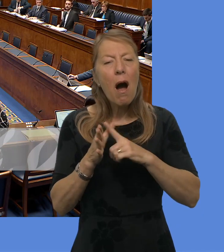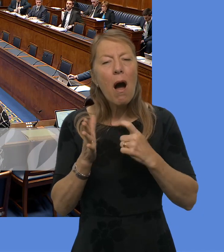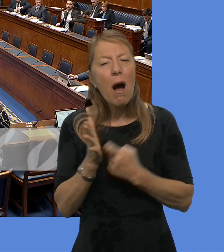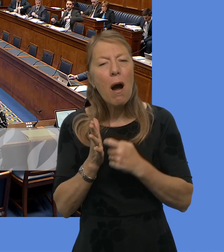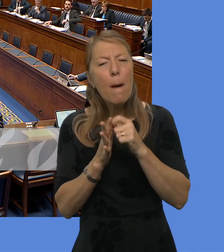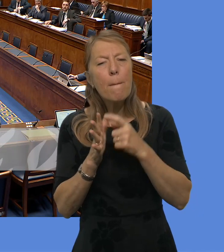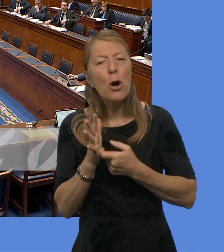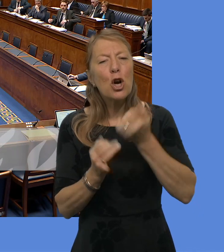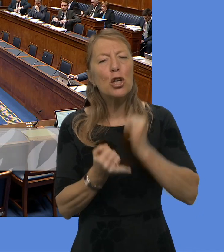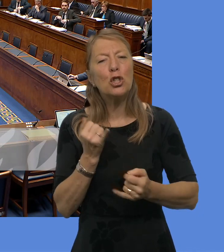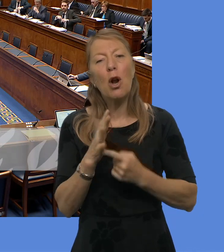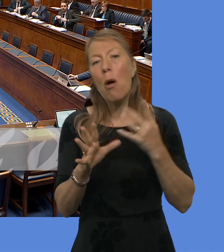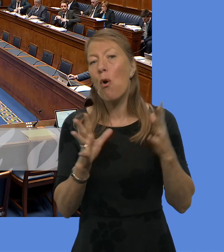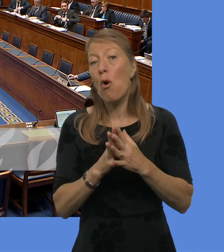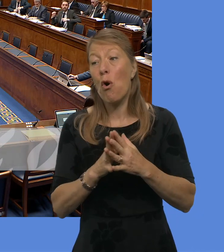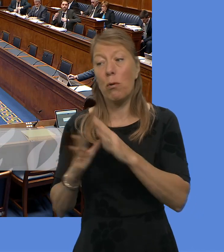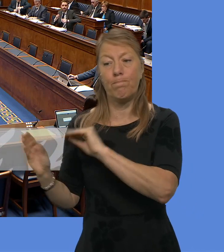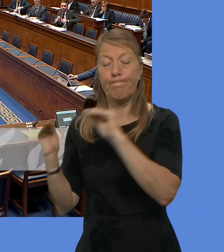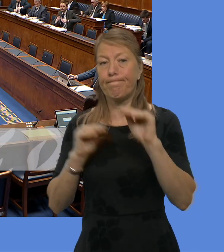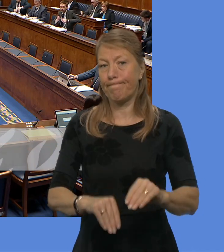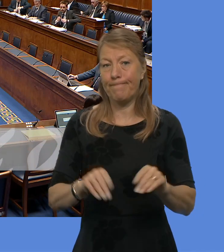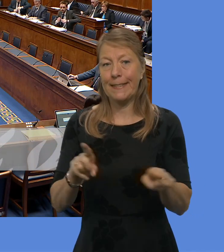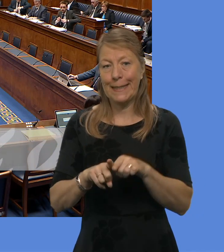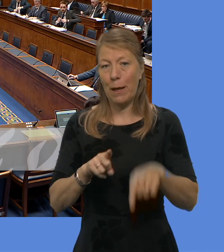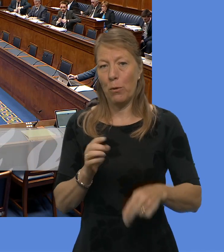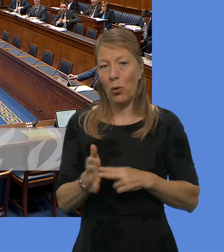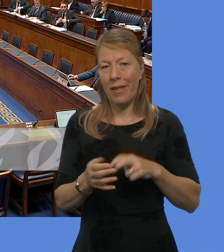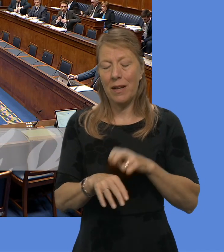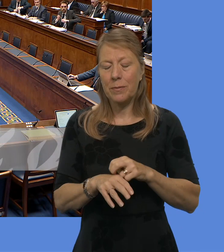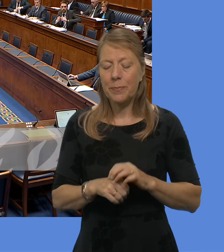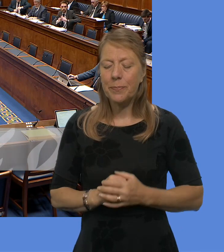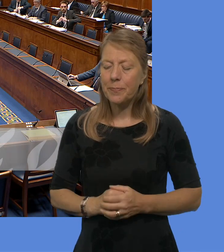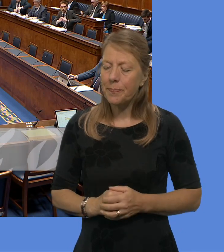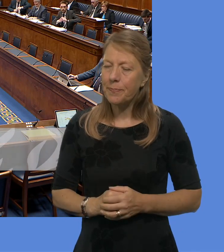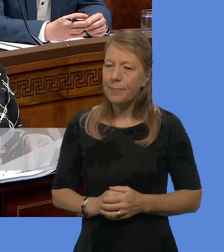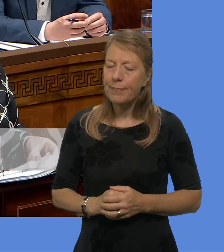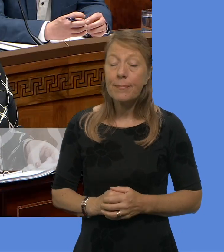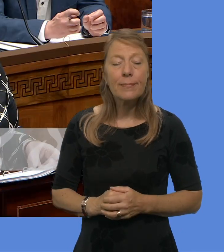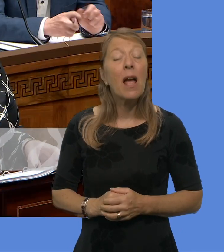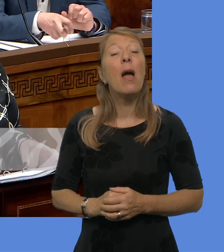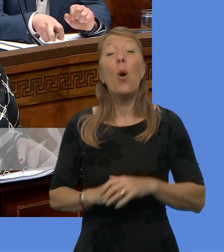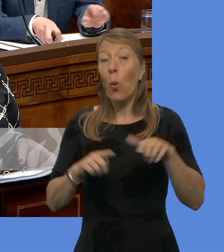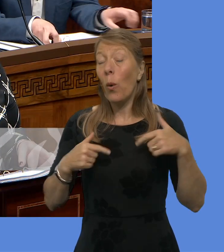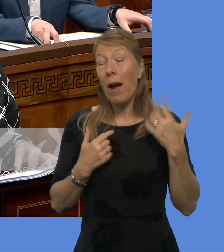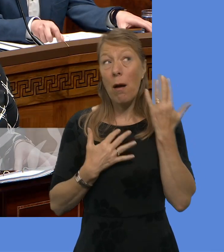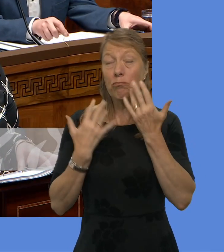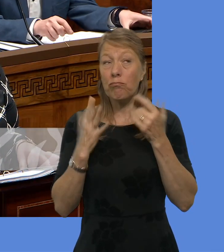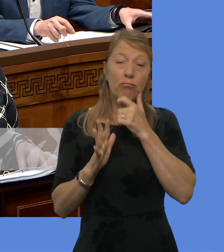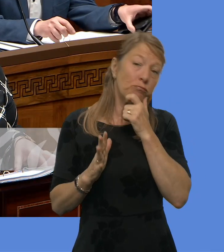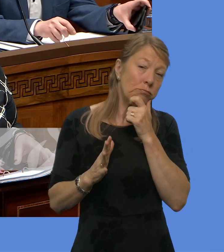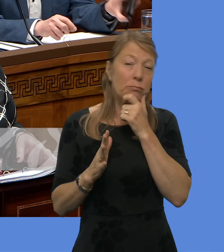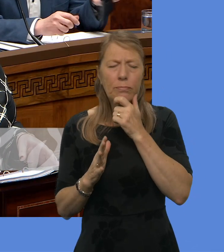The issue of Harper's Law is something that is under consideration. It is not something that has already been agreed by the Department, but we are looking at